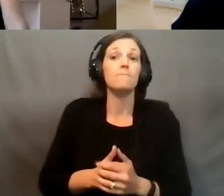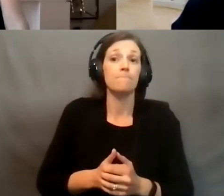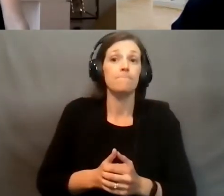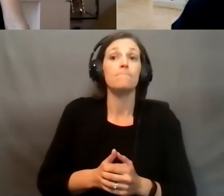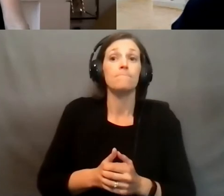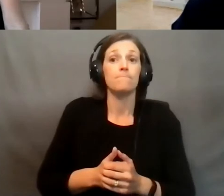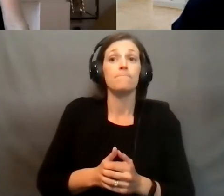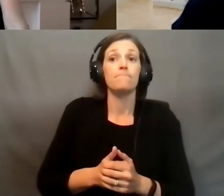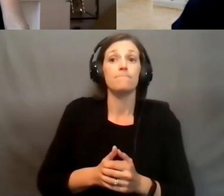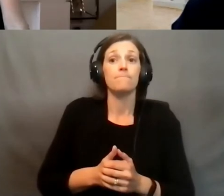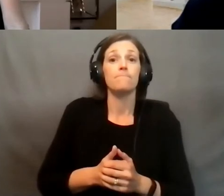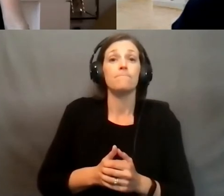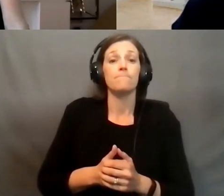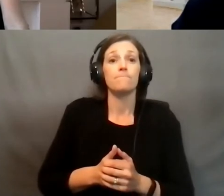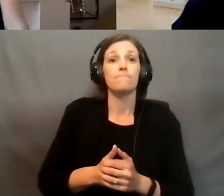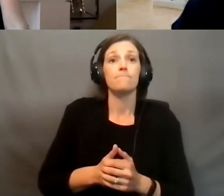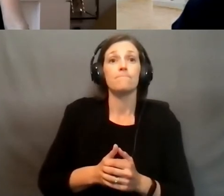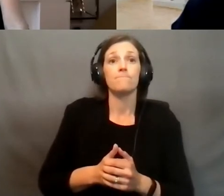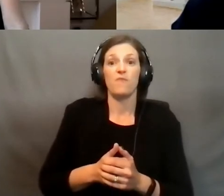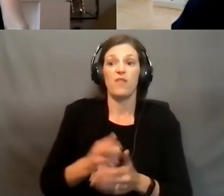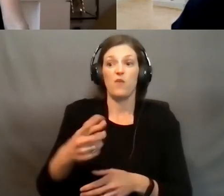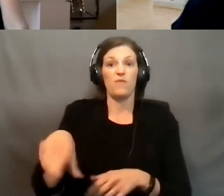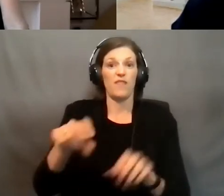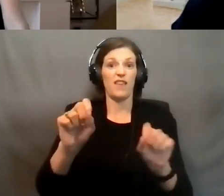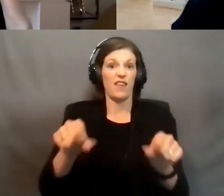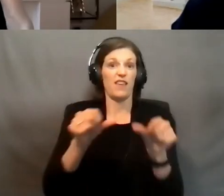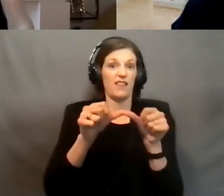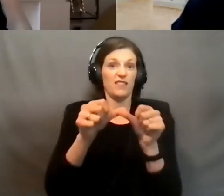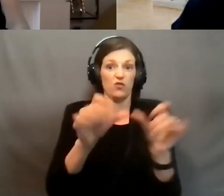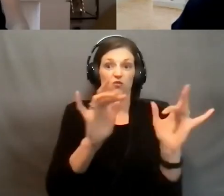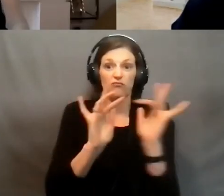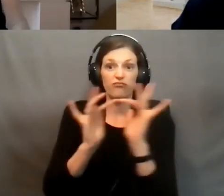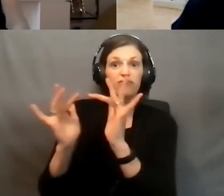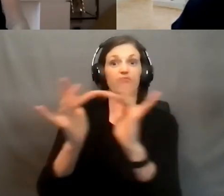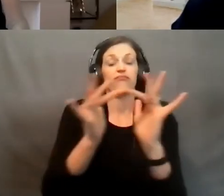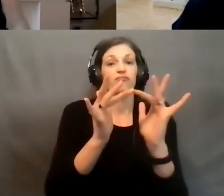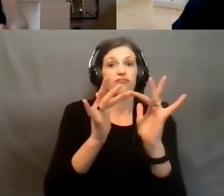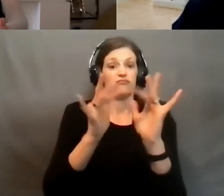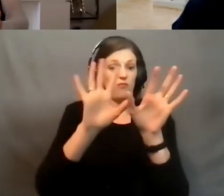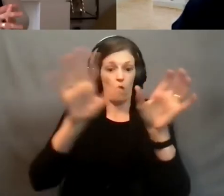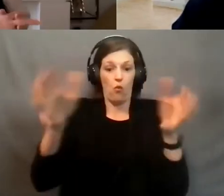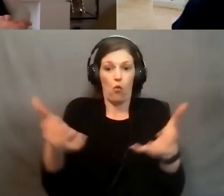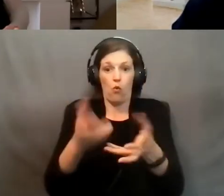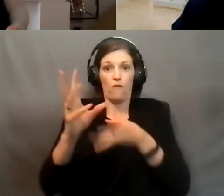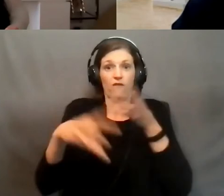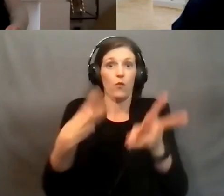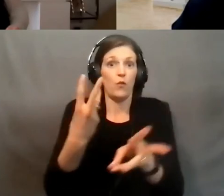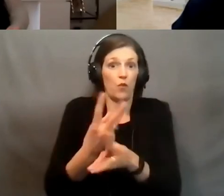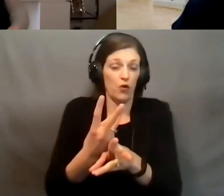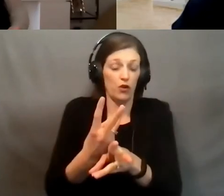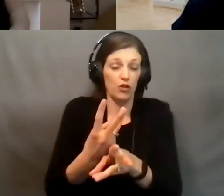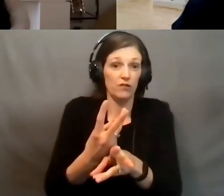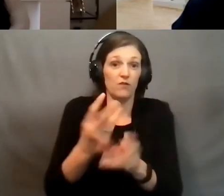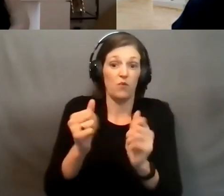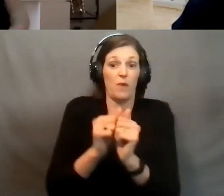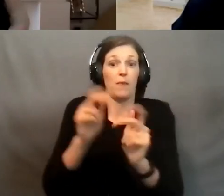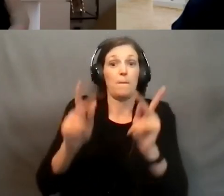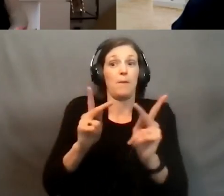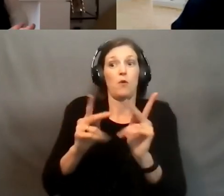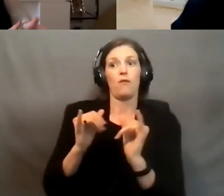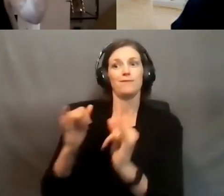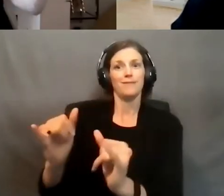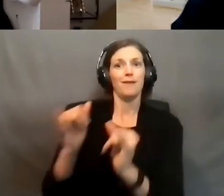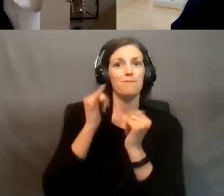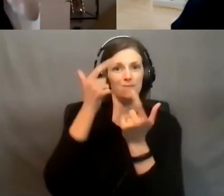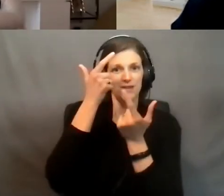who can continue to network worldwide with scholars who have similarly situated interests. With that, let me